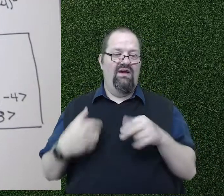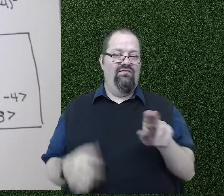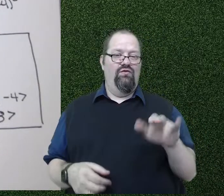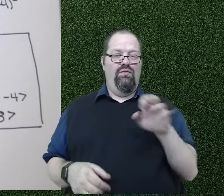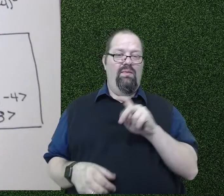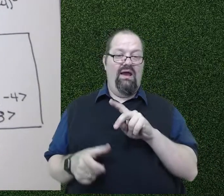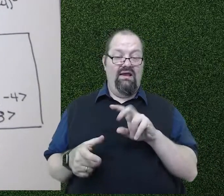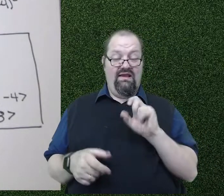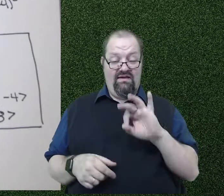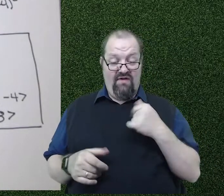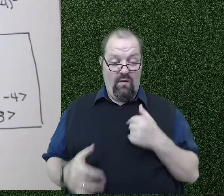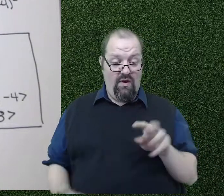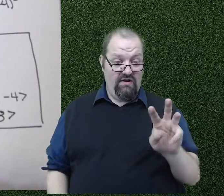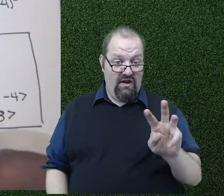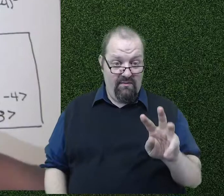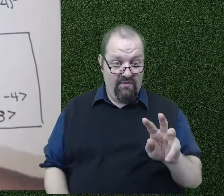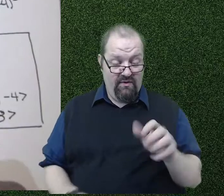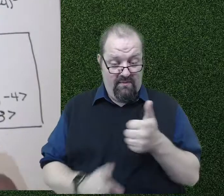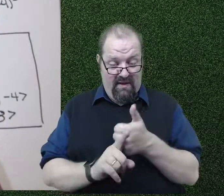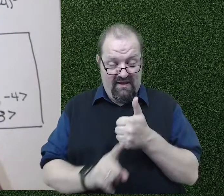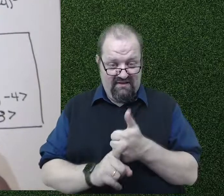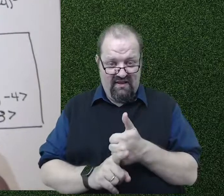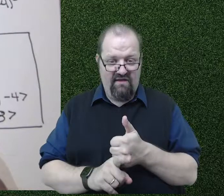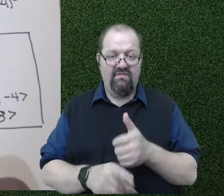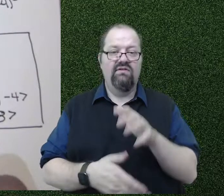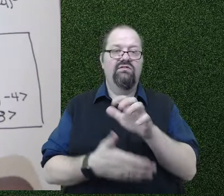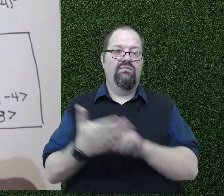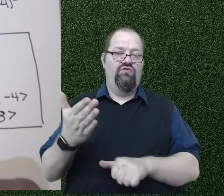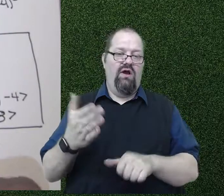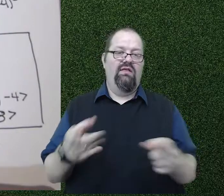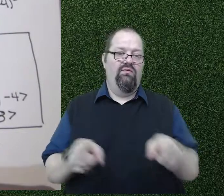by itself, I just subtract the projection from both sides.